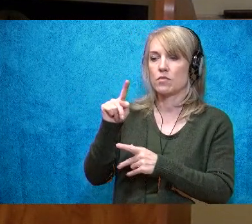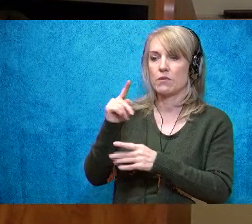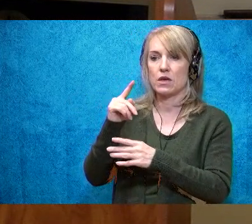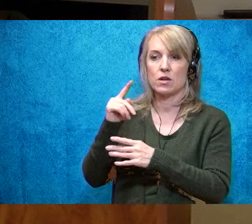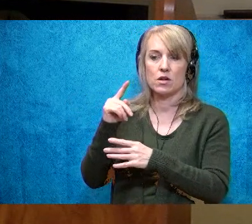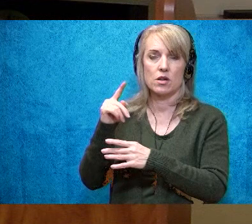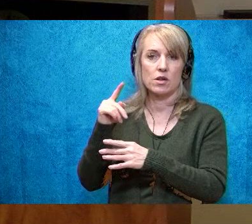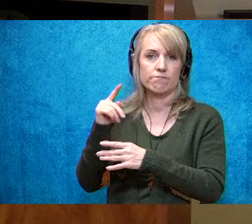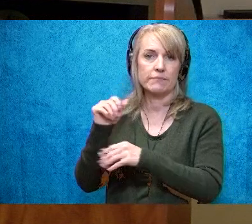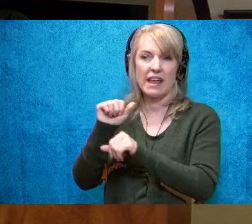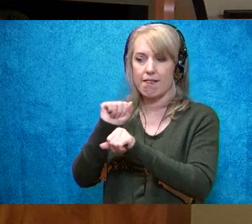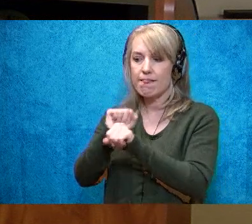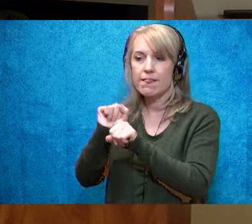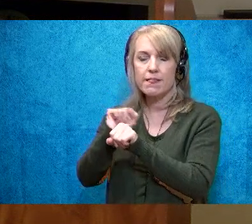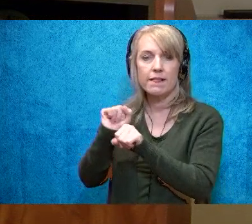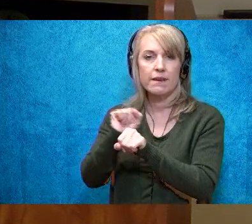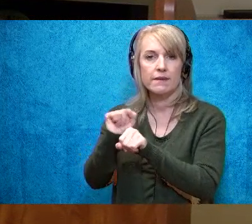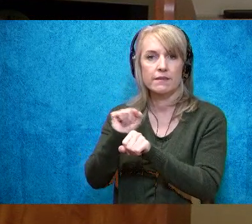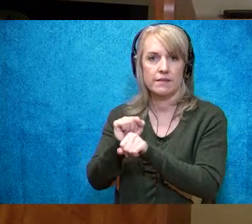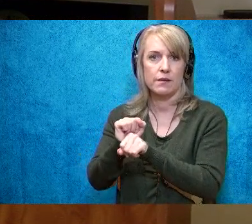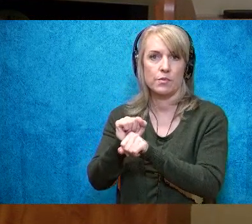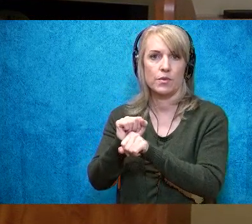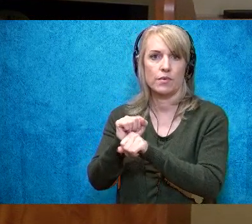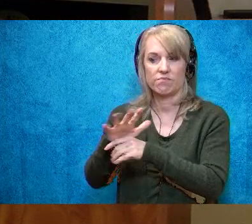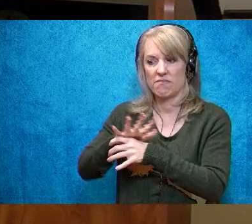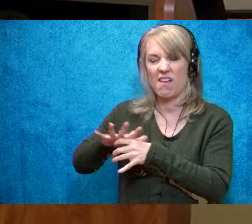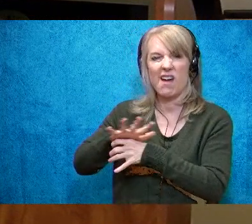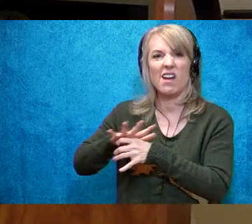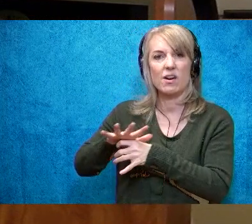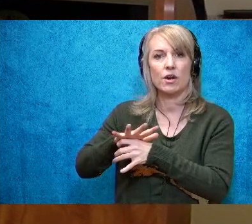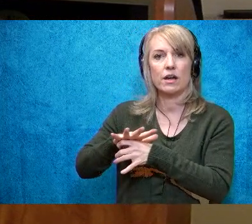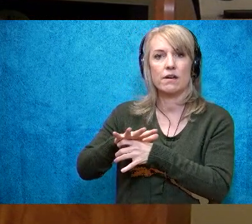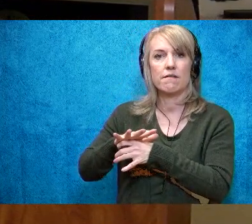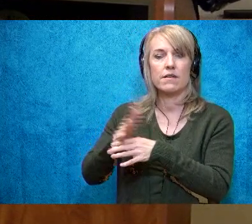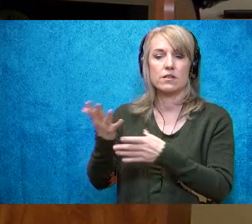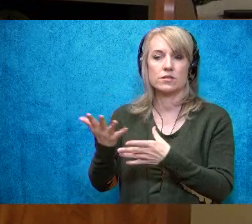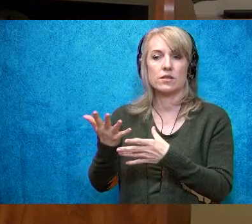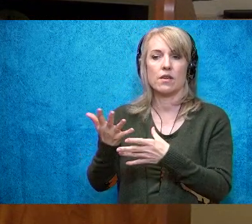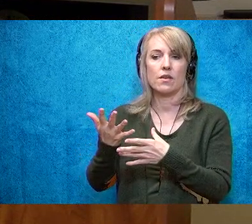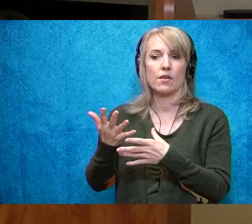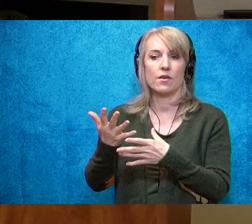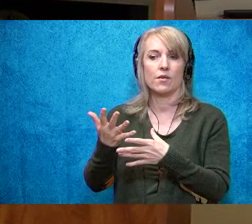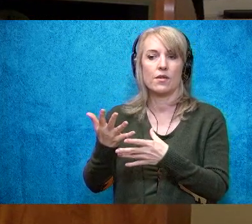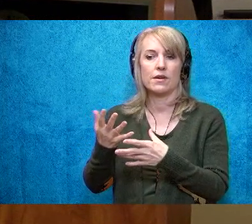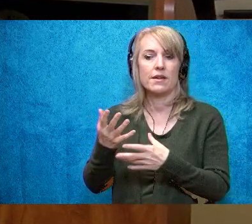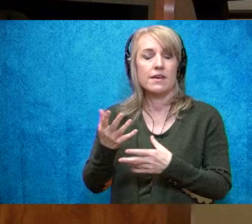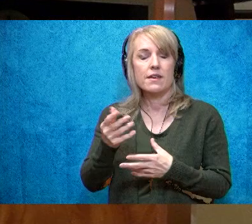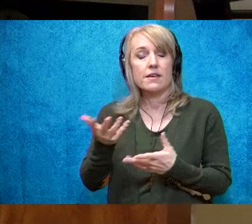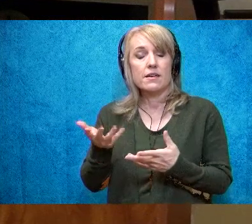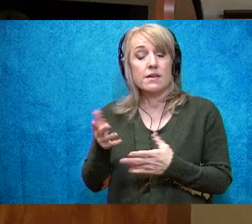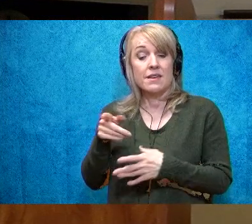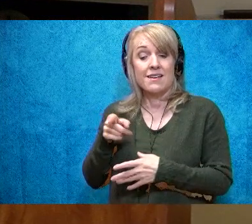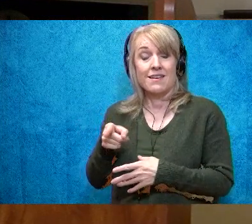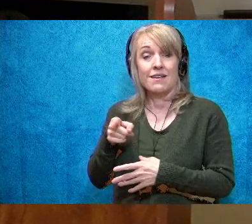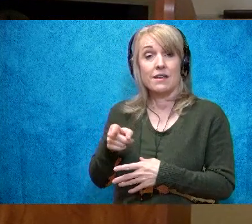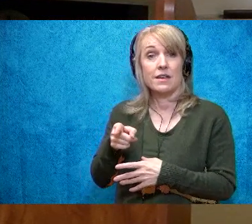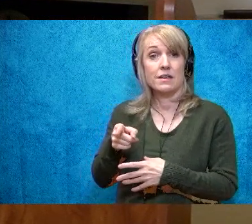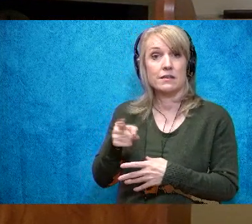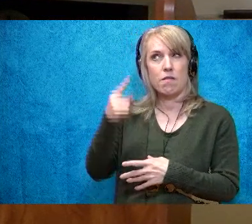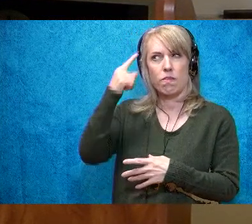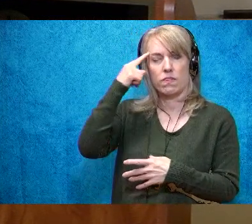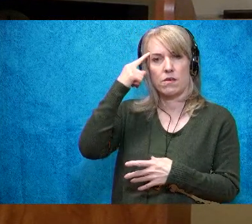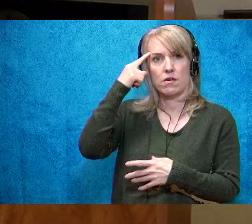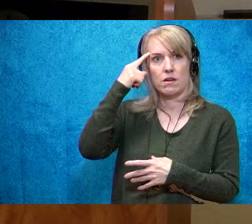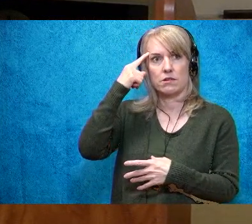Germany, but it's not that he's going to send a postcard to the people of Europe saying, hey, why don't you move back to Germany? No, his mentality is, I'm going to